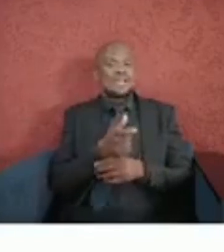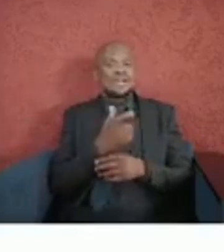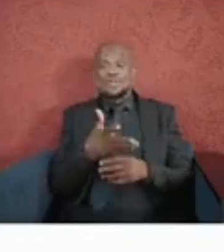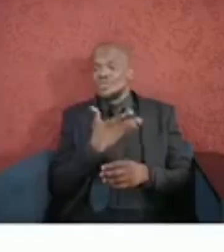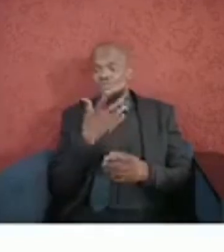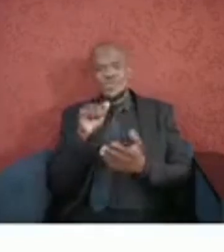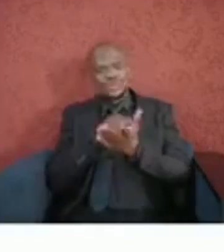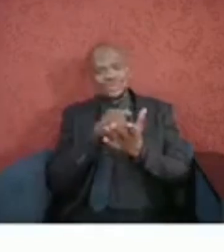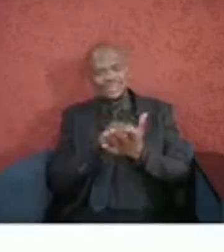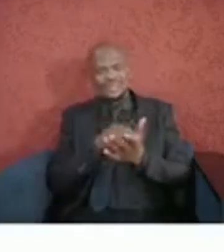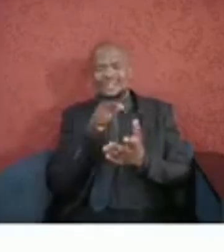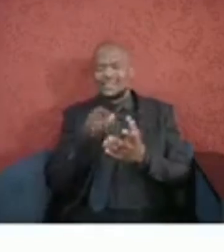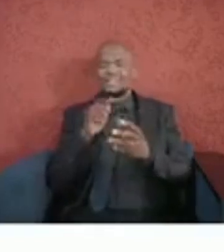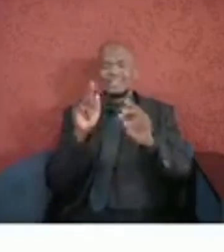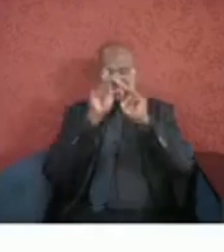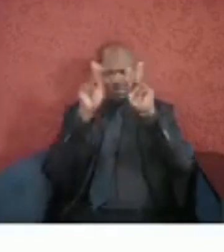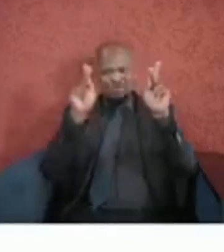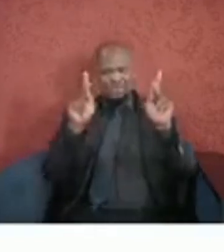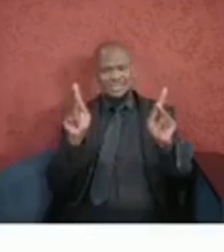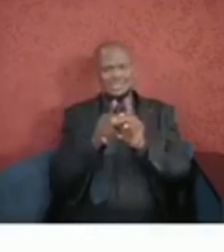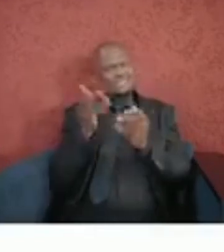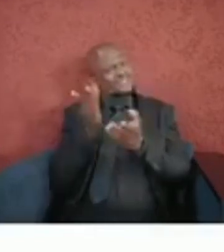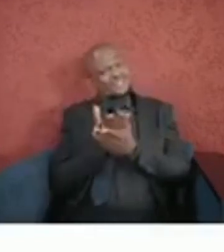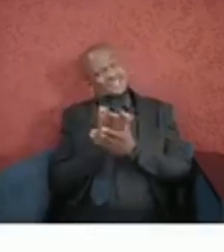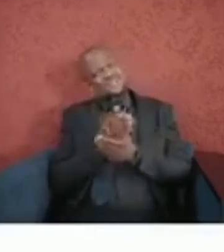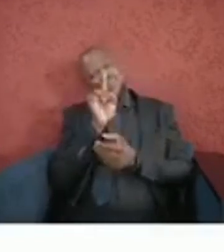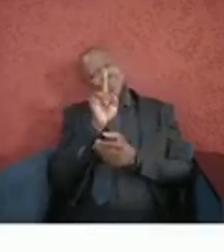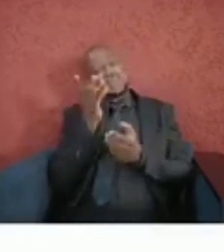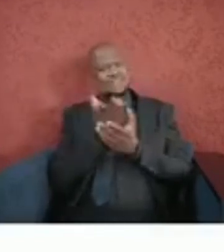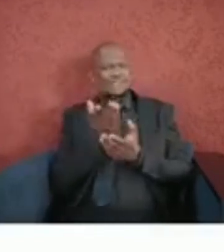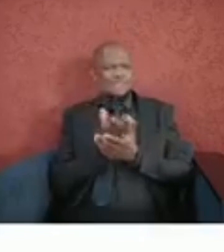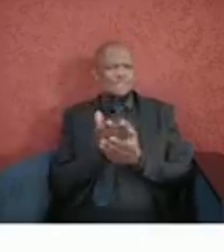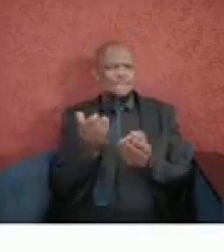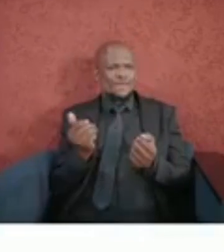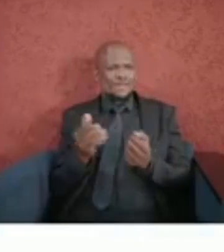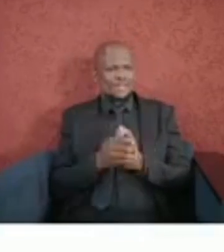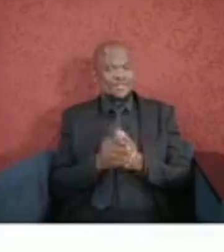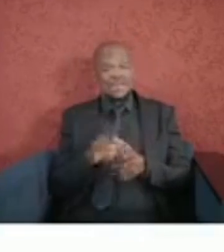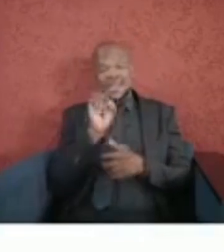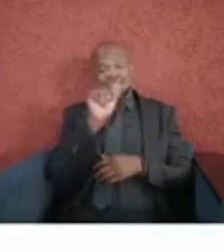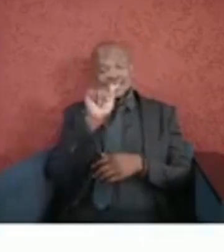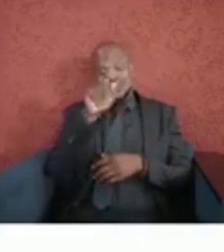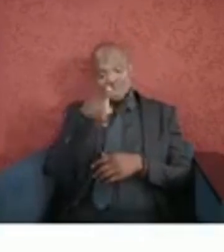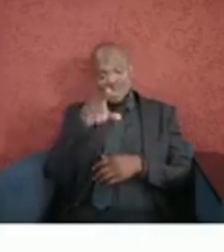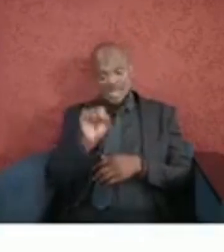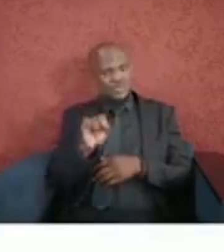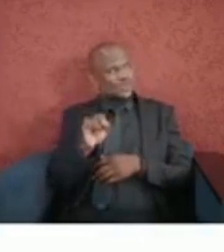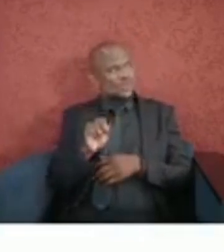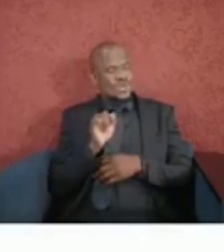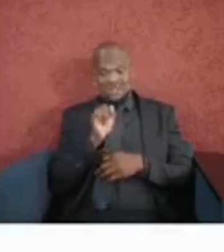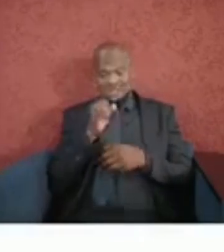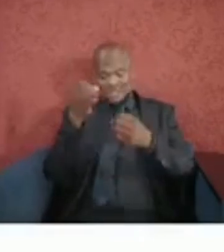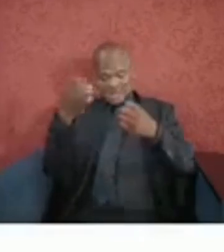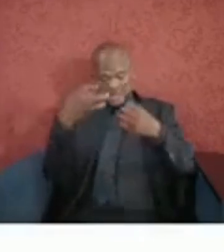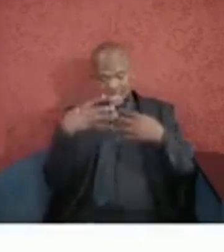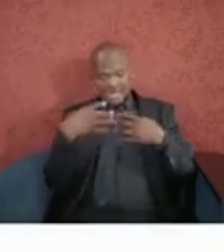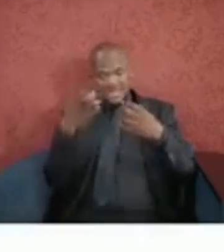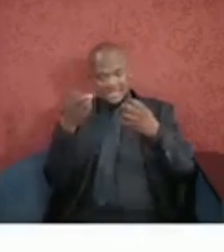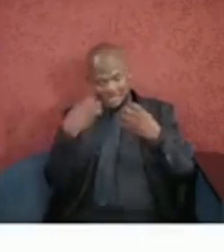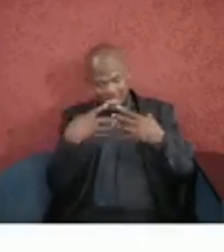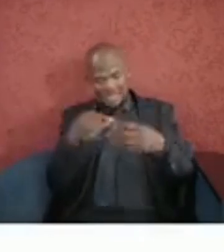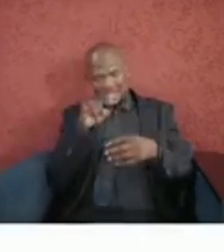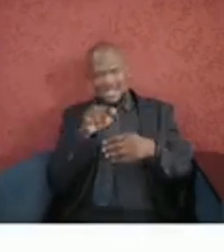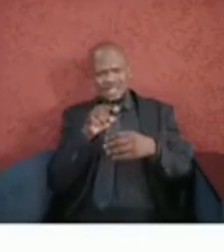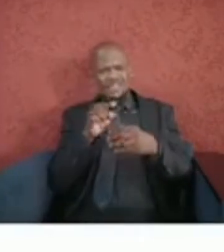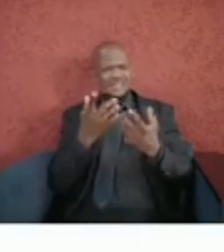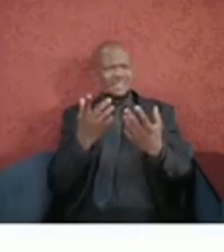of images. So this is just a case, one case, which SAPS has referred to us for us to confirm that indeed this is